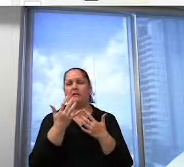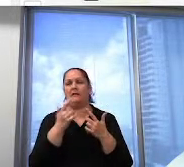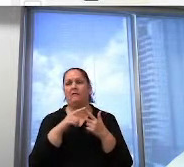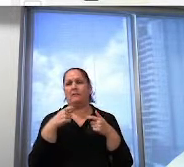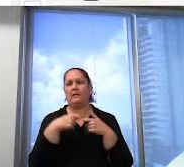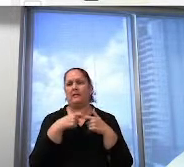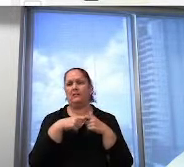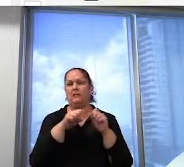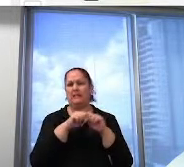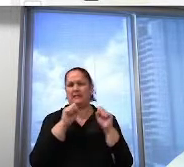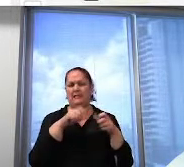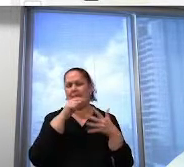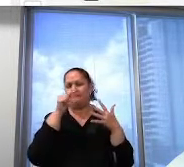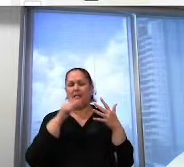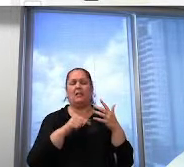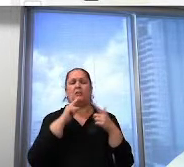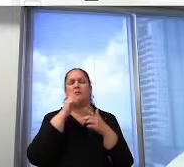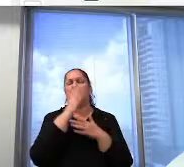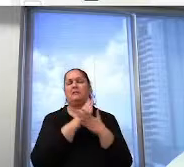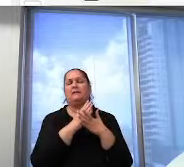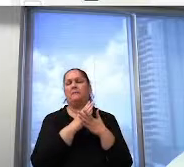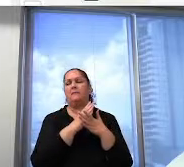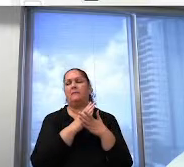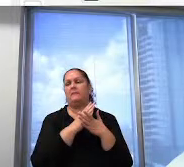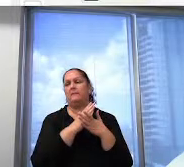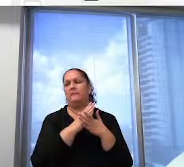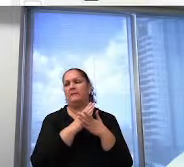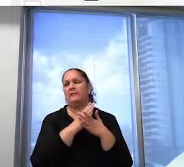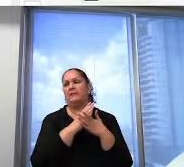perspective from the electric system. Those are some of the